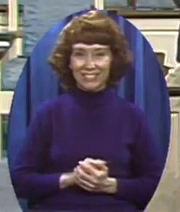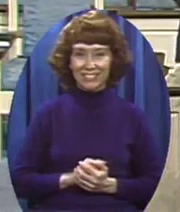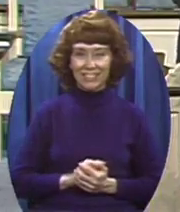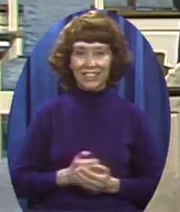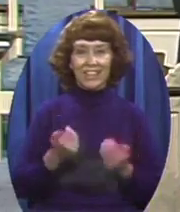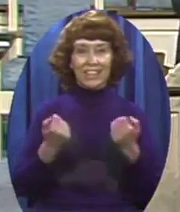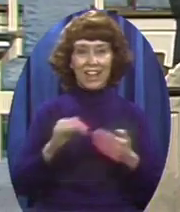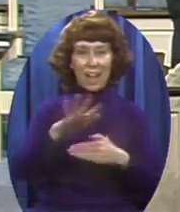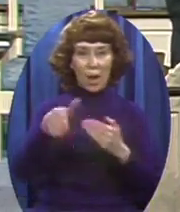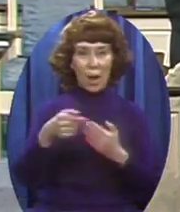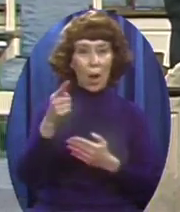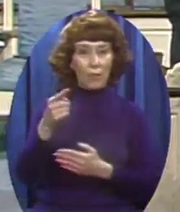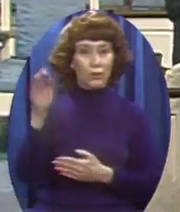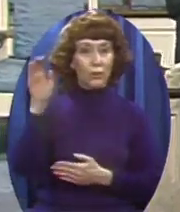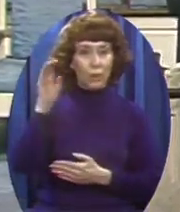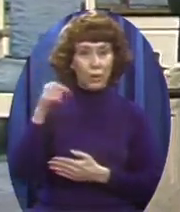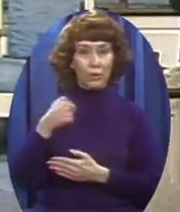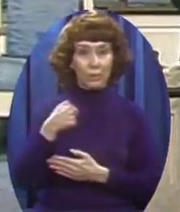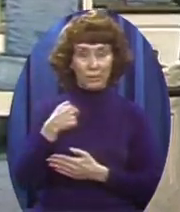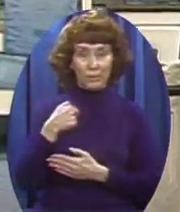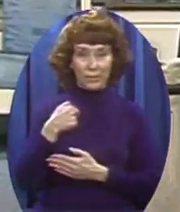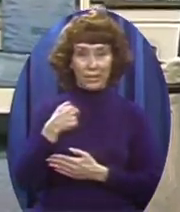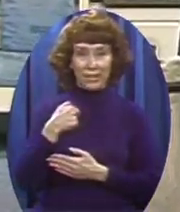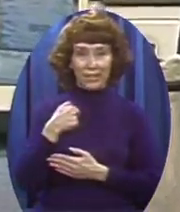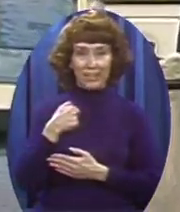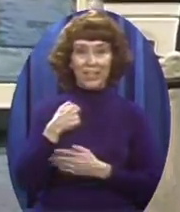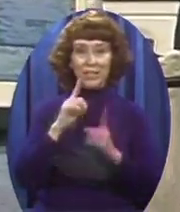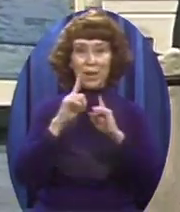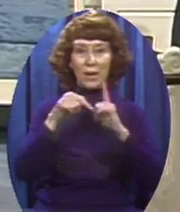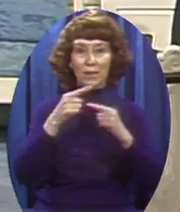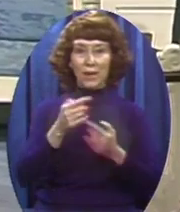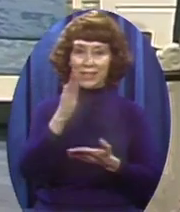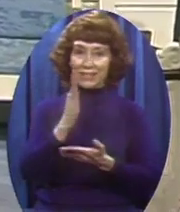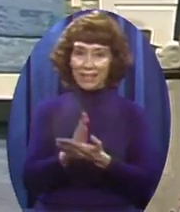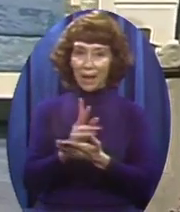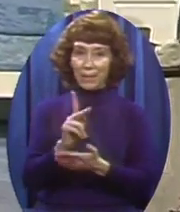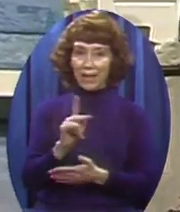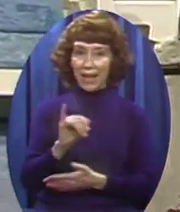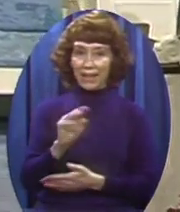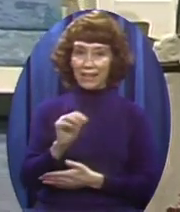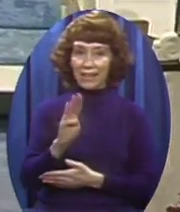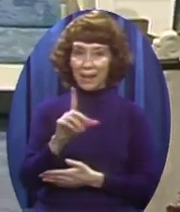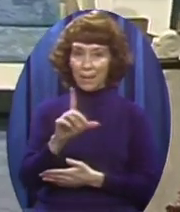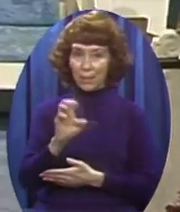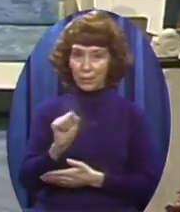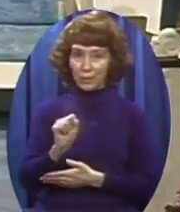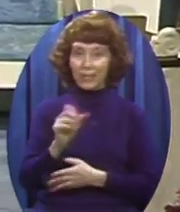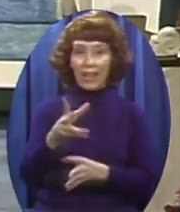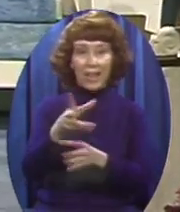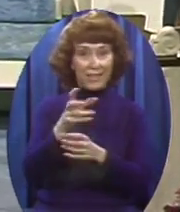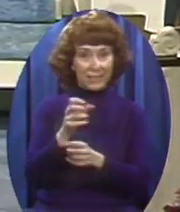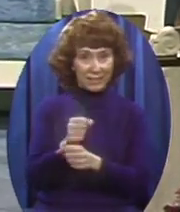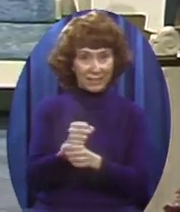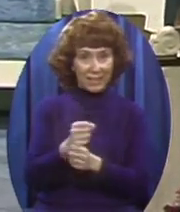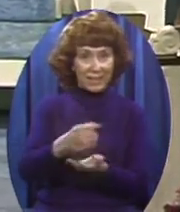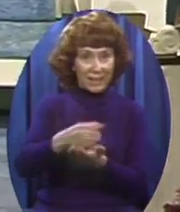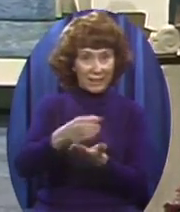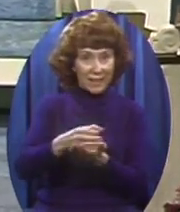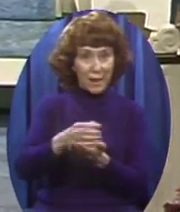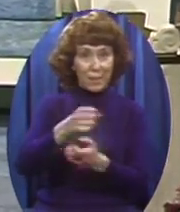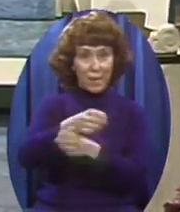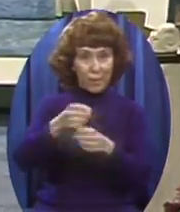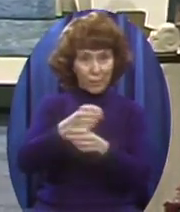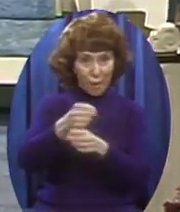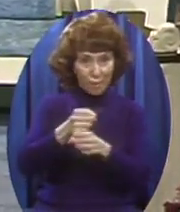Now, all of you have heard me talk about stopping by Kimball's for a cup of coffee. And back before I got on my diet, you heard me talk about stopping by for a lot of